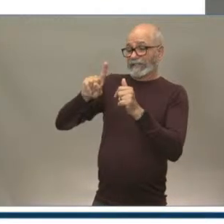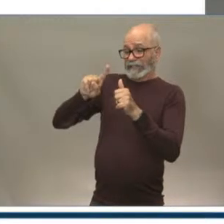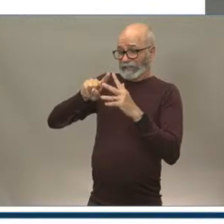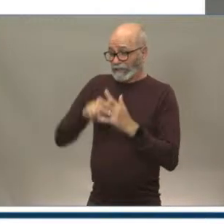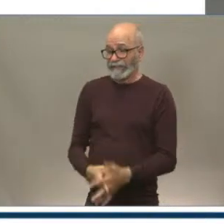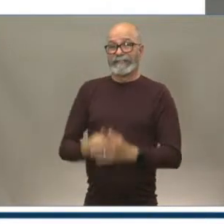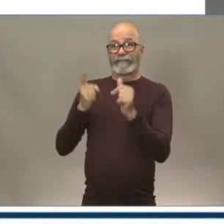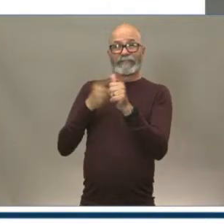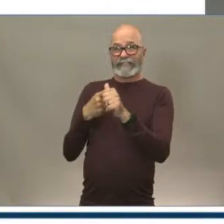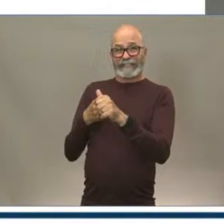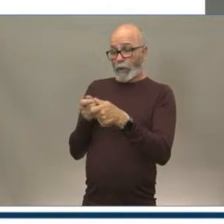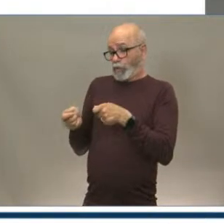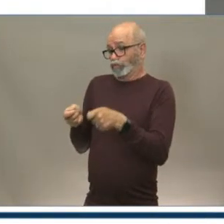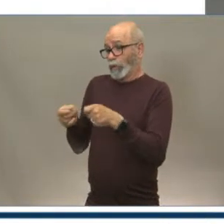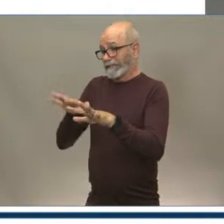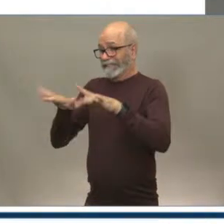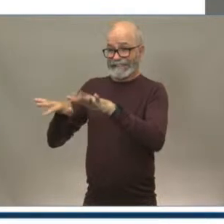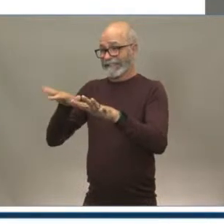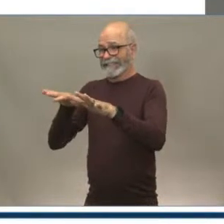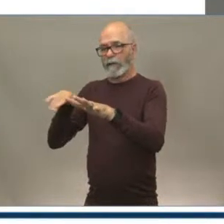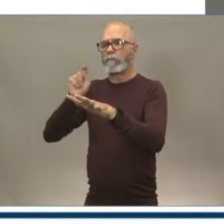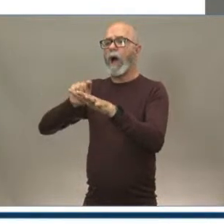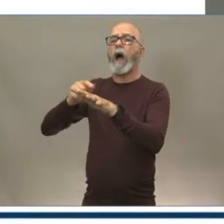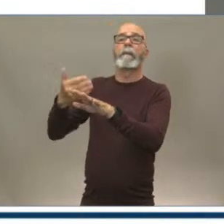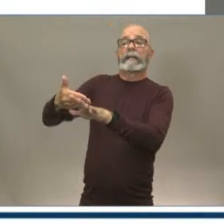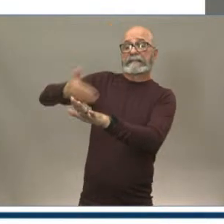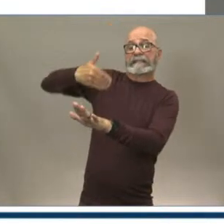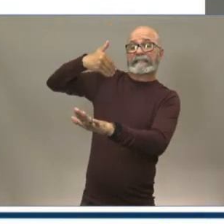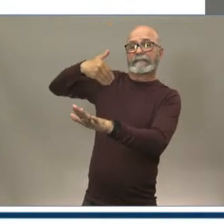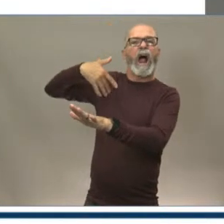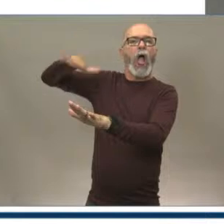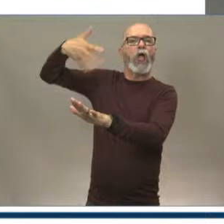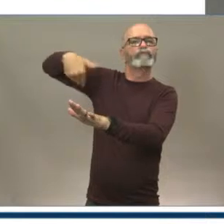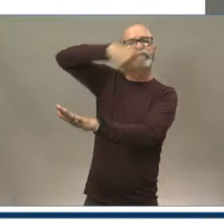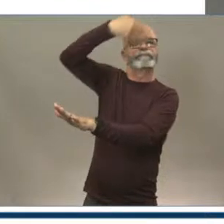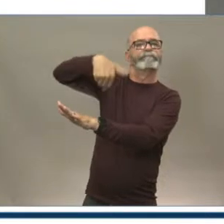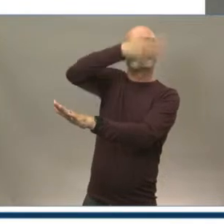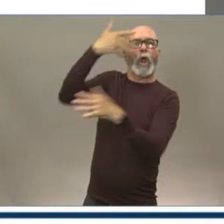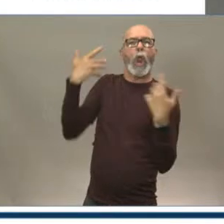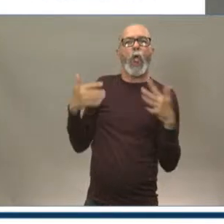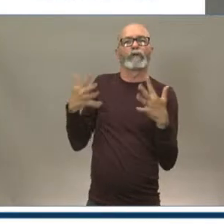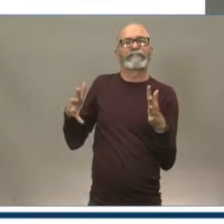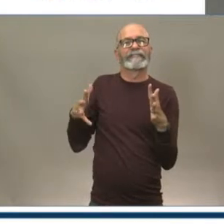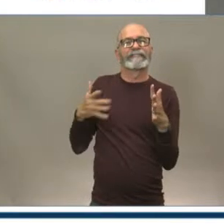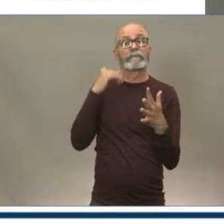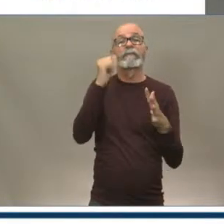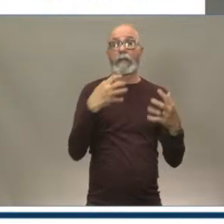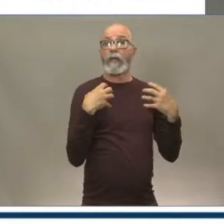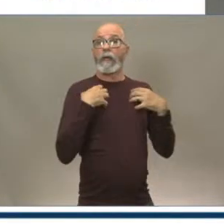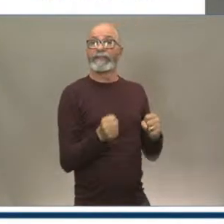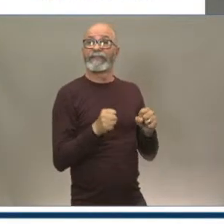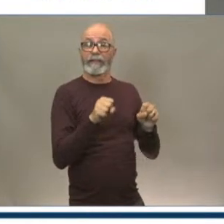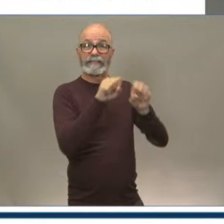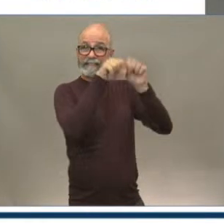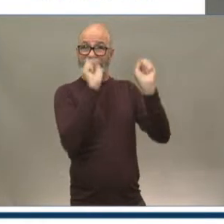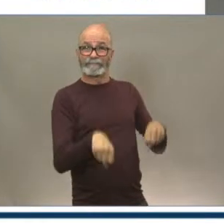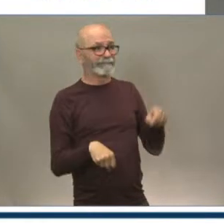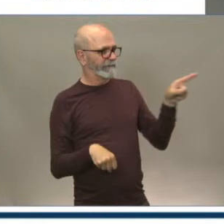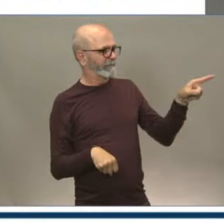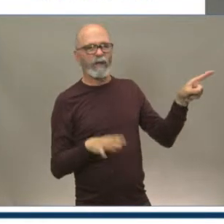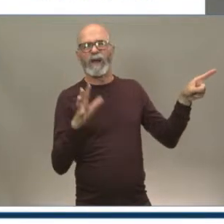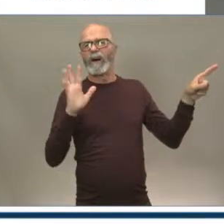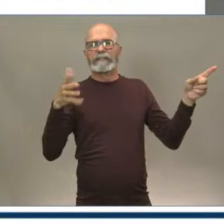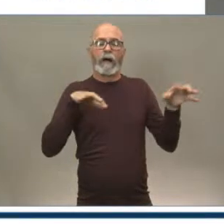on our hospitals. But my colleagues across the healthcare system are working diligently to